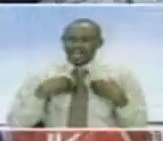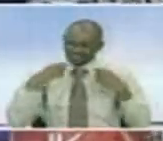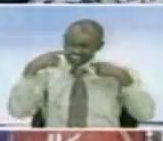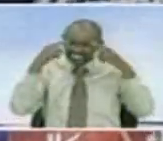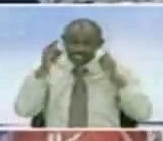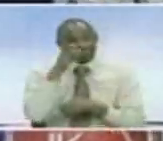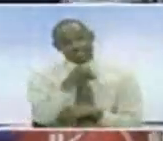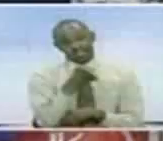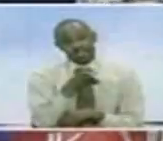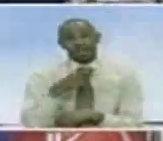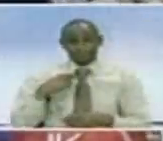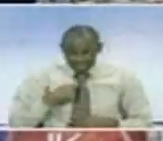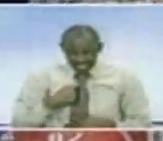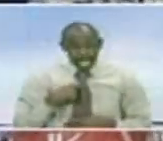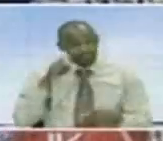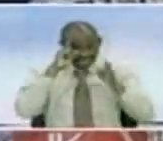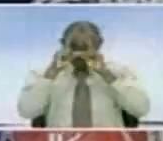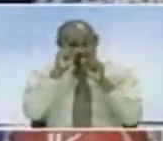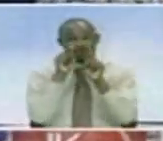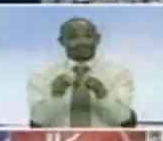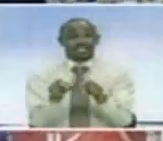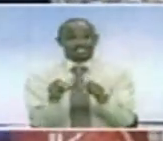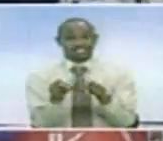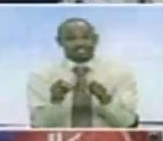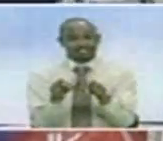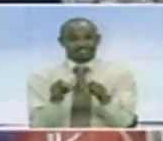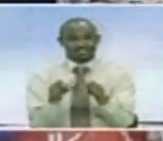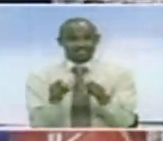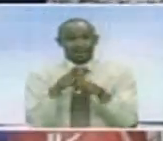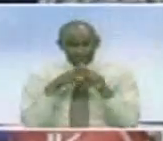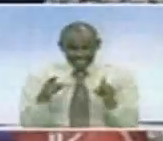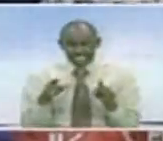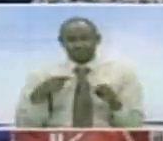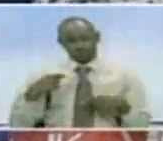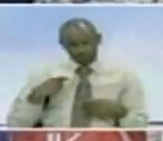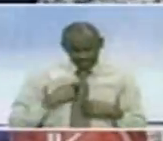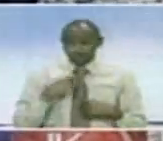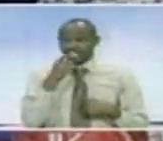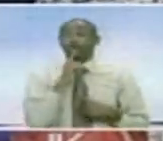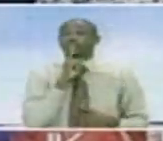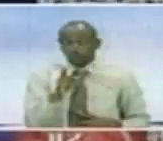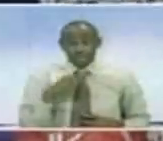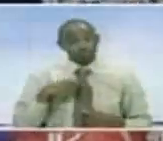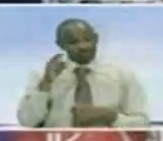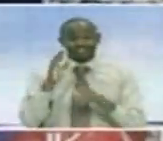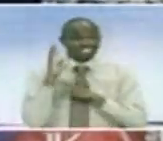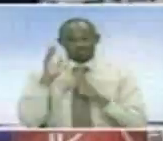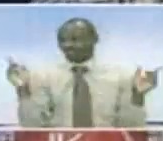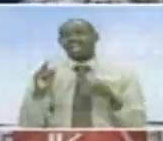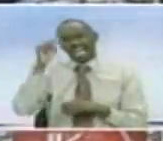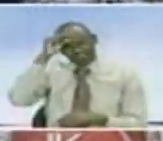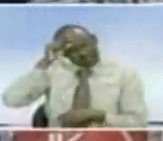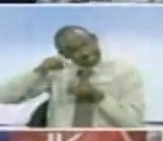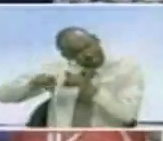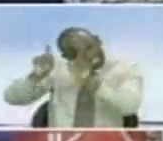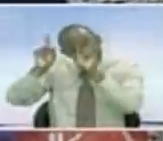successfully. So I am guessing from that. But it is not for me to assure you of security. It's the government that